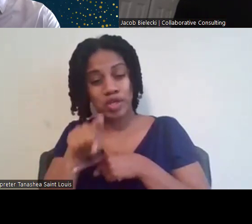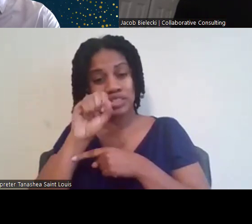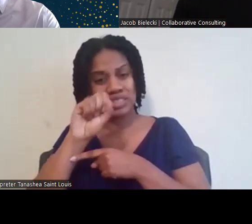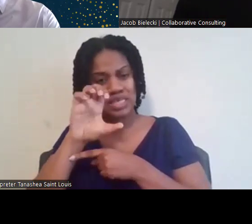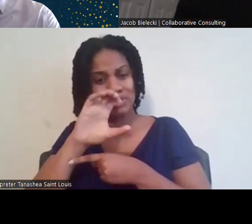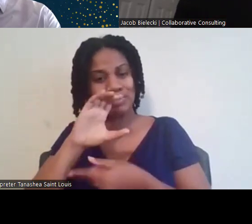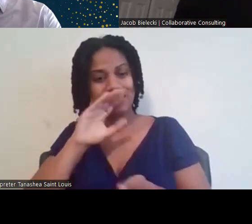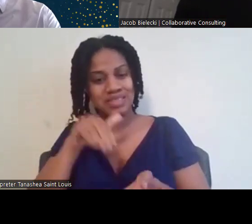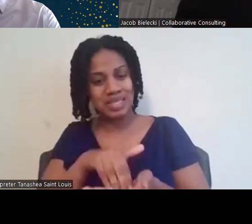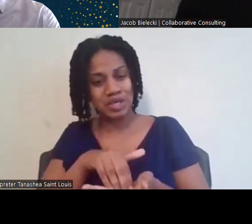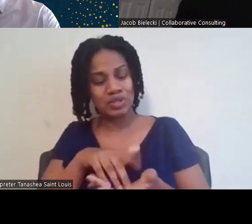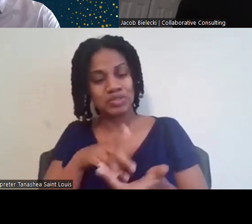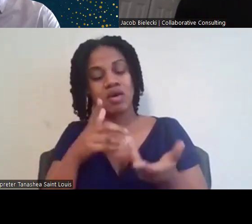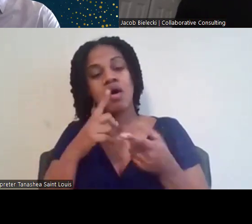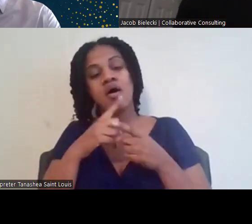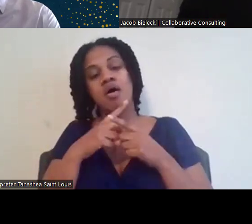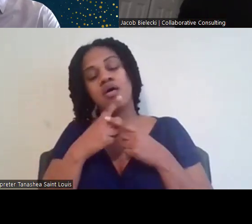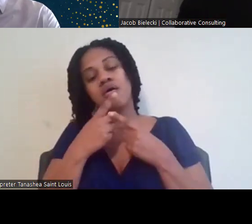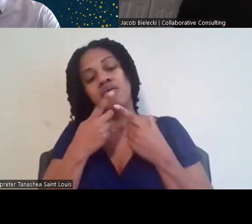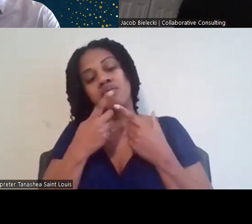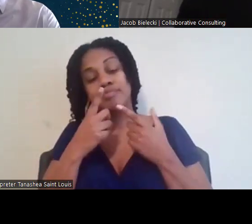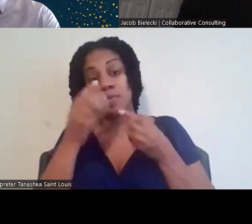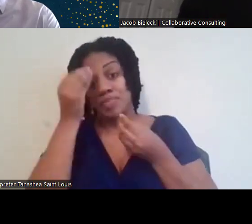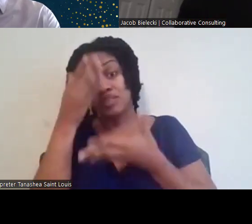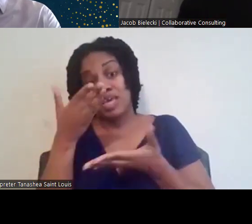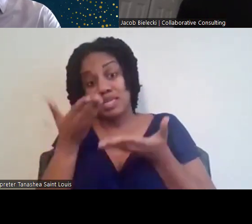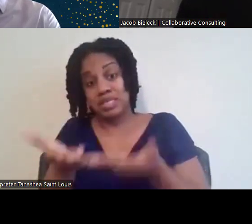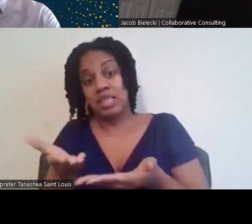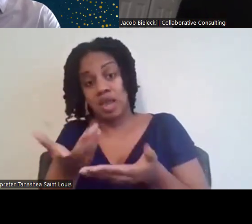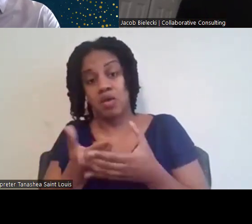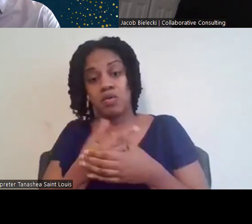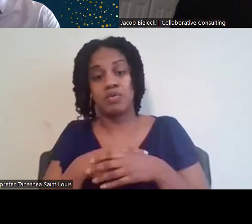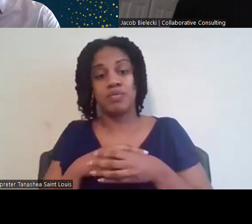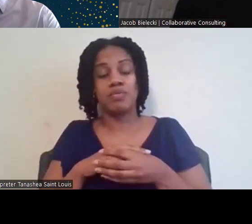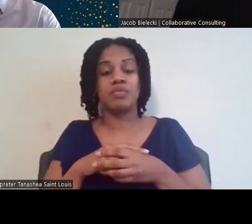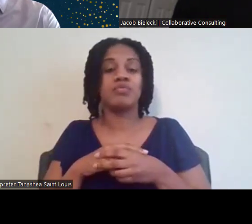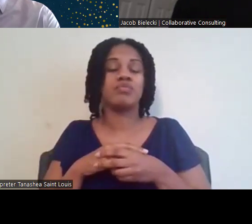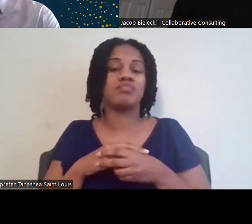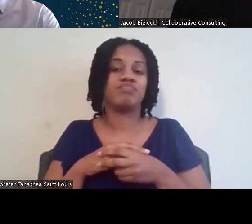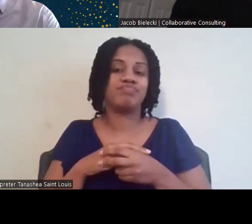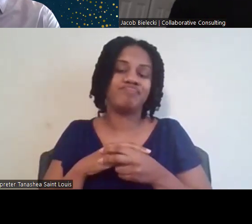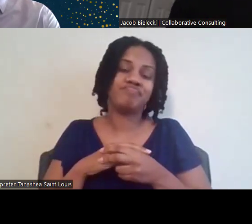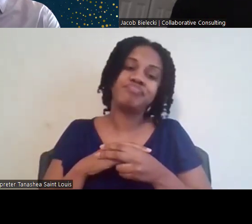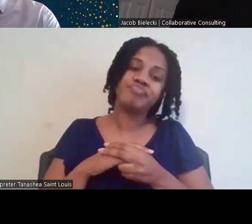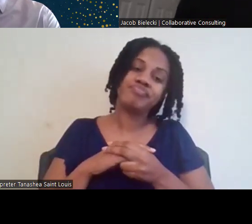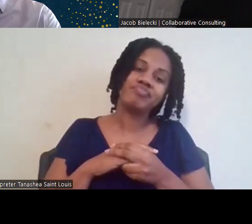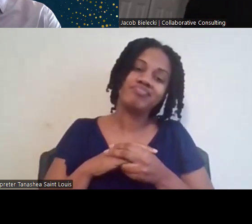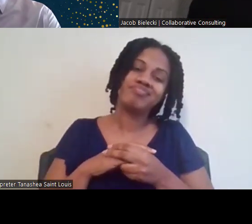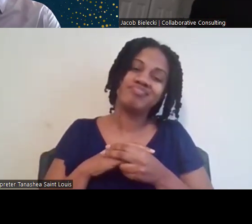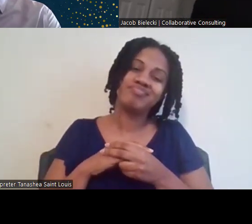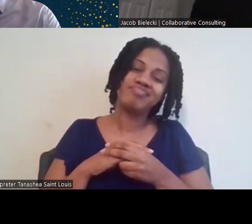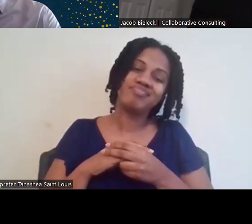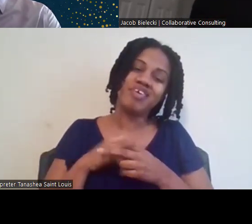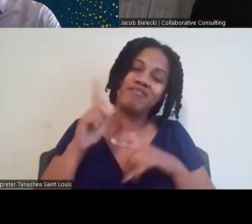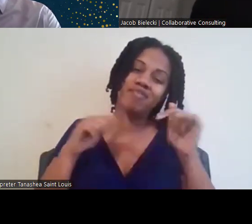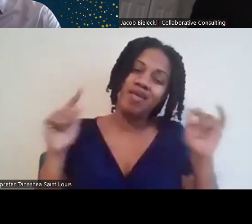centers, but so there is data in there, and there's I guess kind of a variation